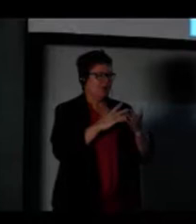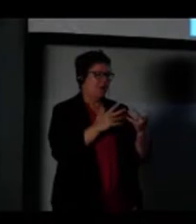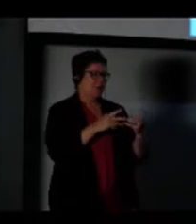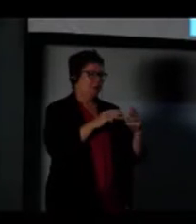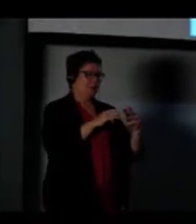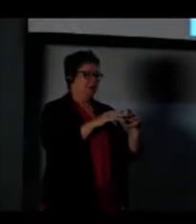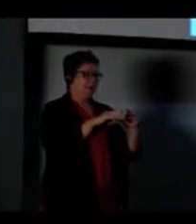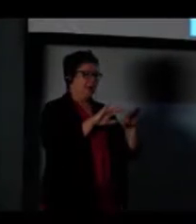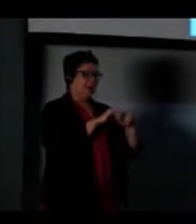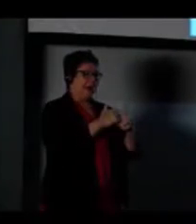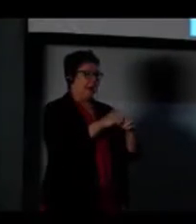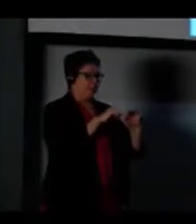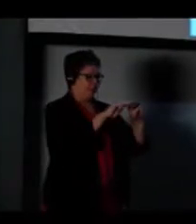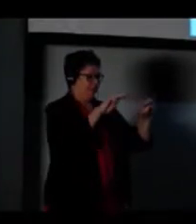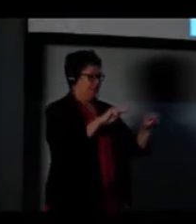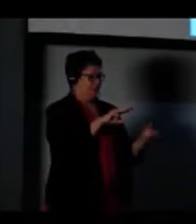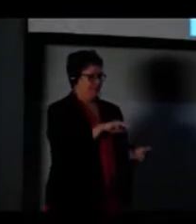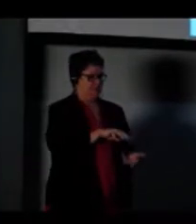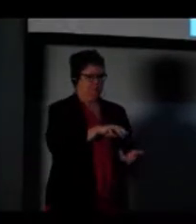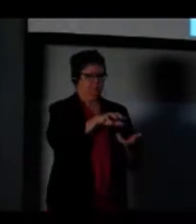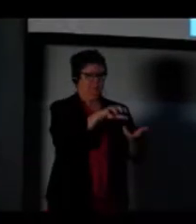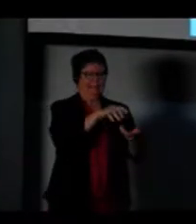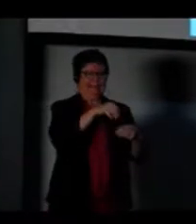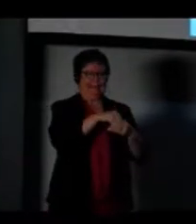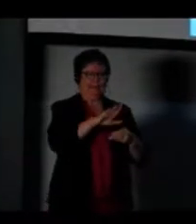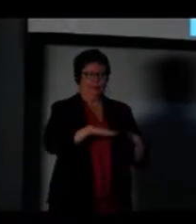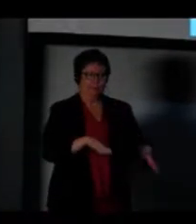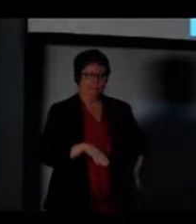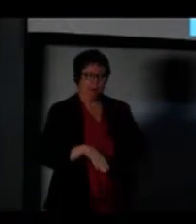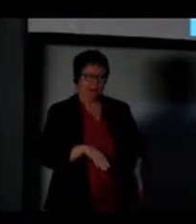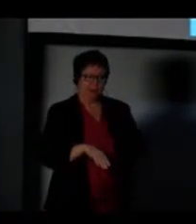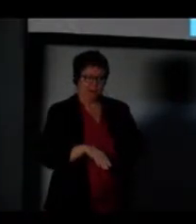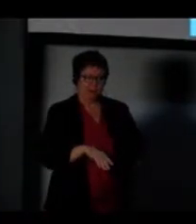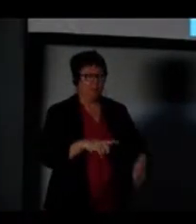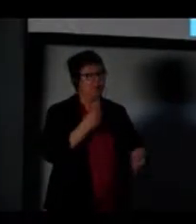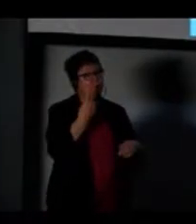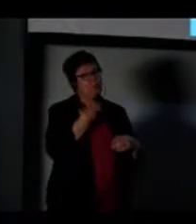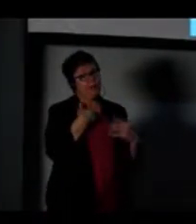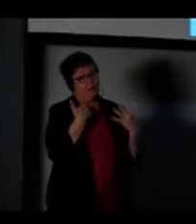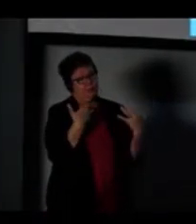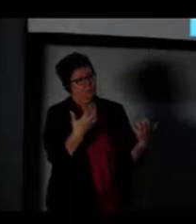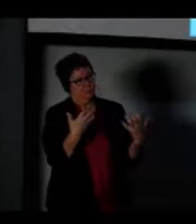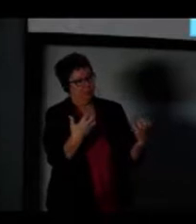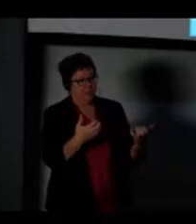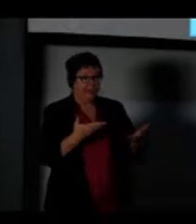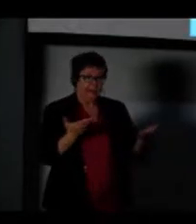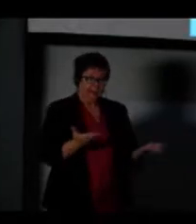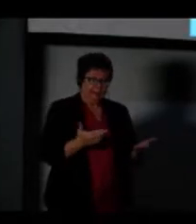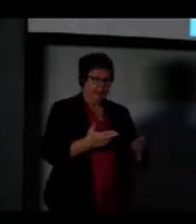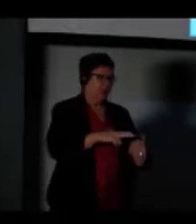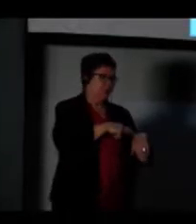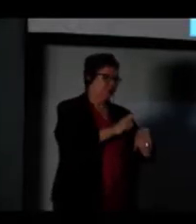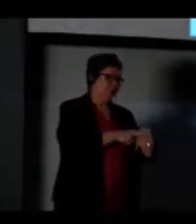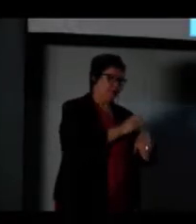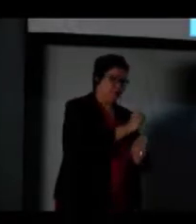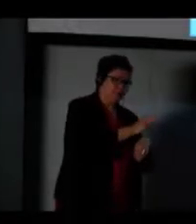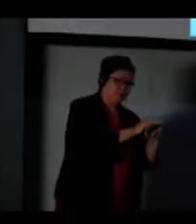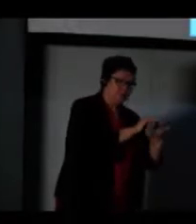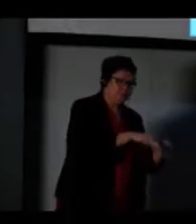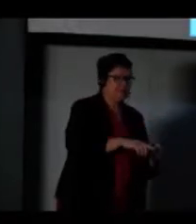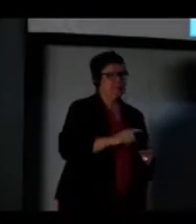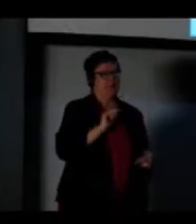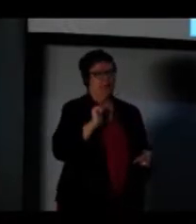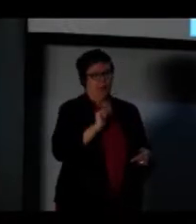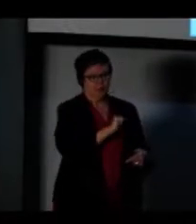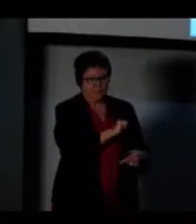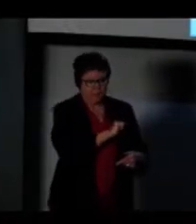inside people's pockets. One of the things that I would love to do, the Natural History Museum here, ourselves, other museums around the world,